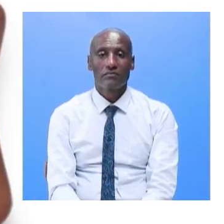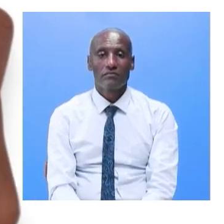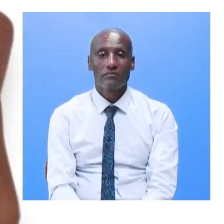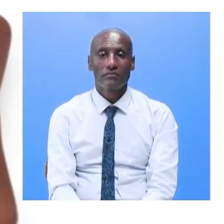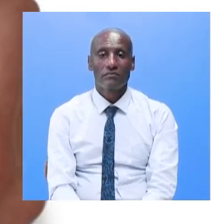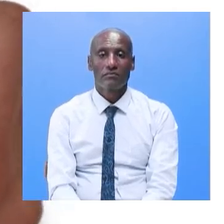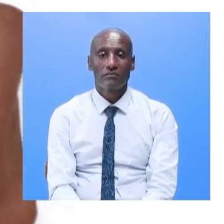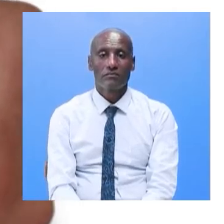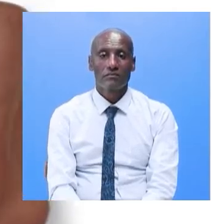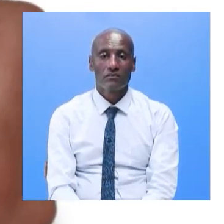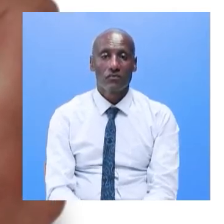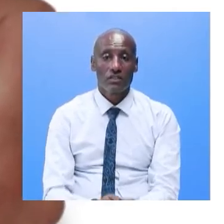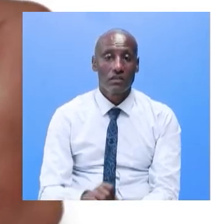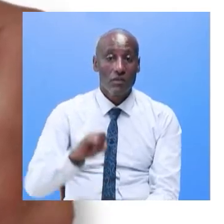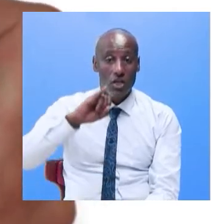like July.